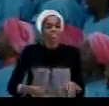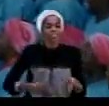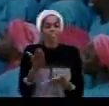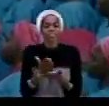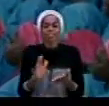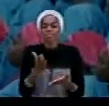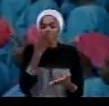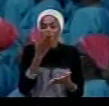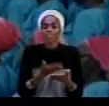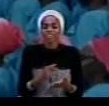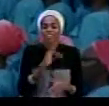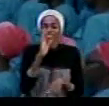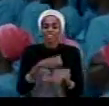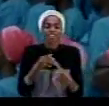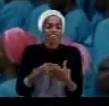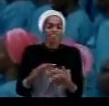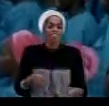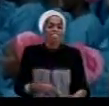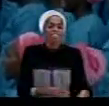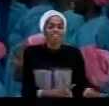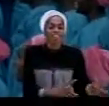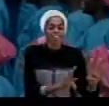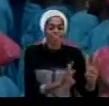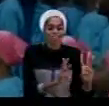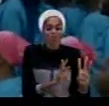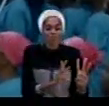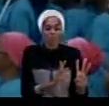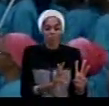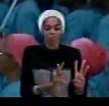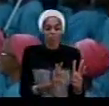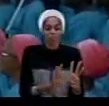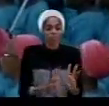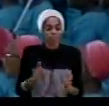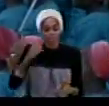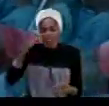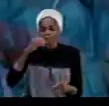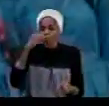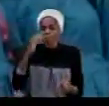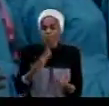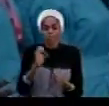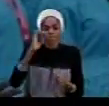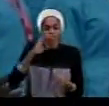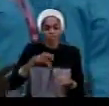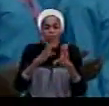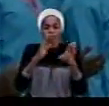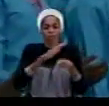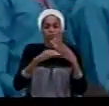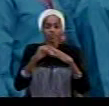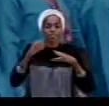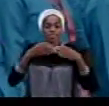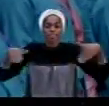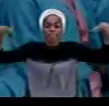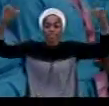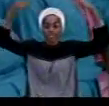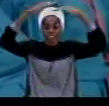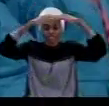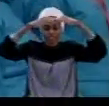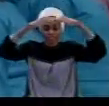feel like something good is on its way. He has promised that he'll open all